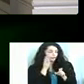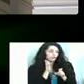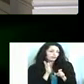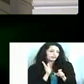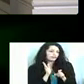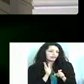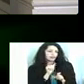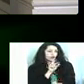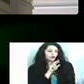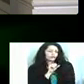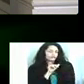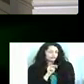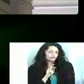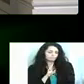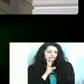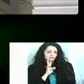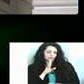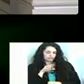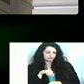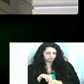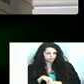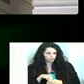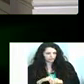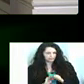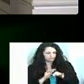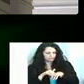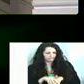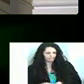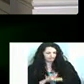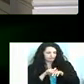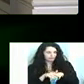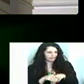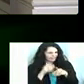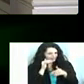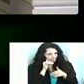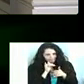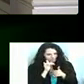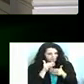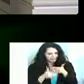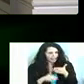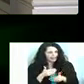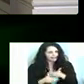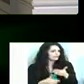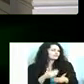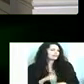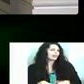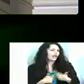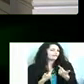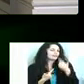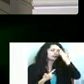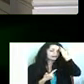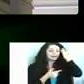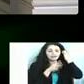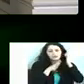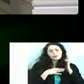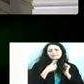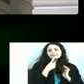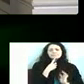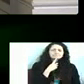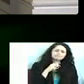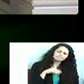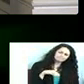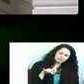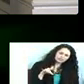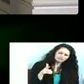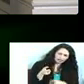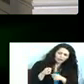artesian spring within, gushing fountains of endless life." The woman said, "Sir, give